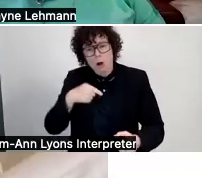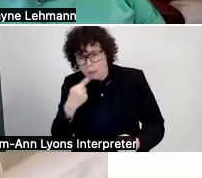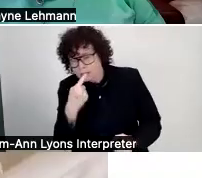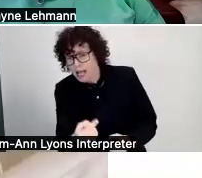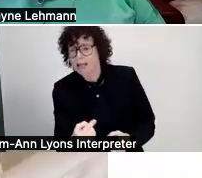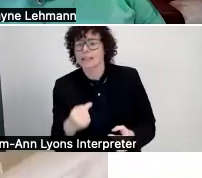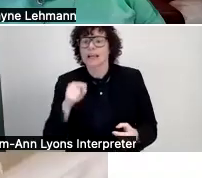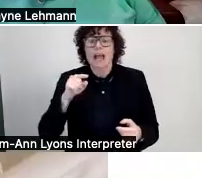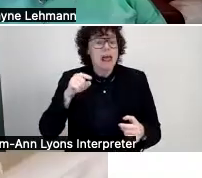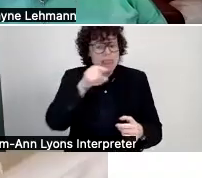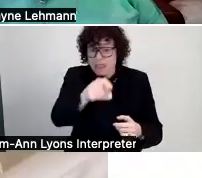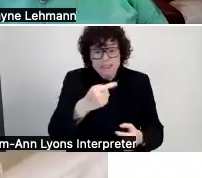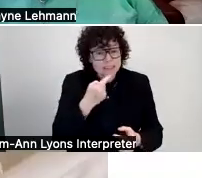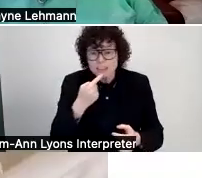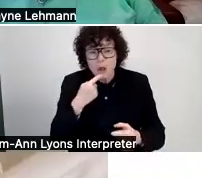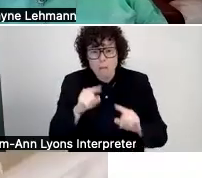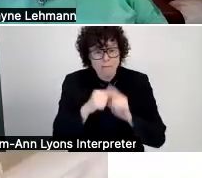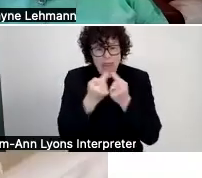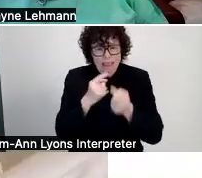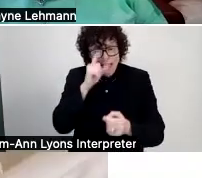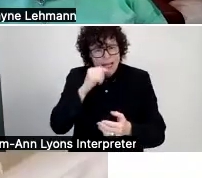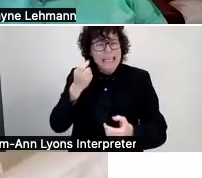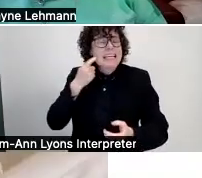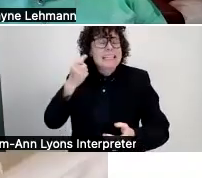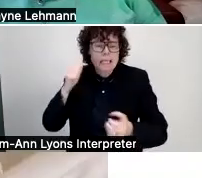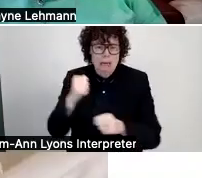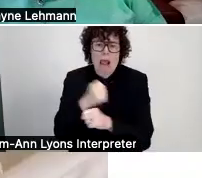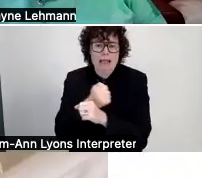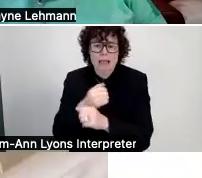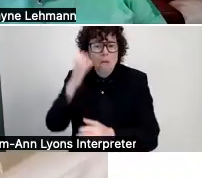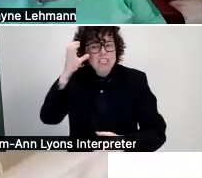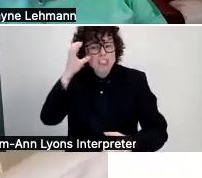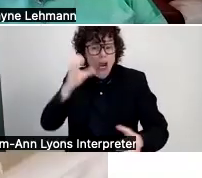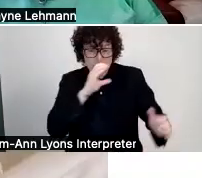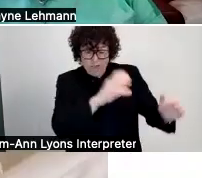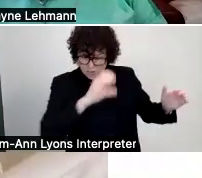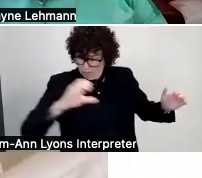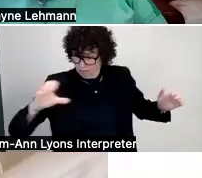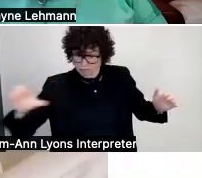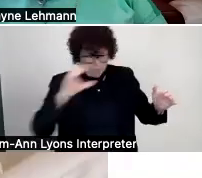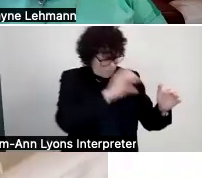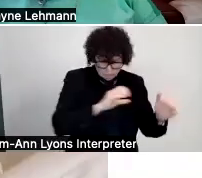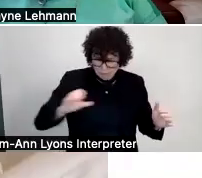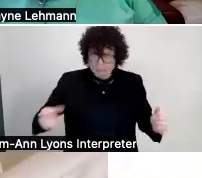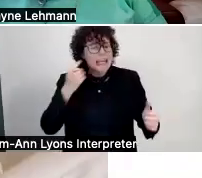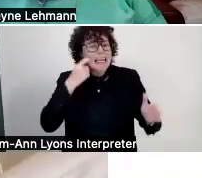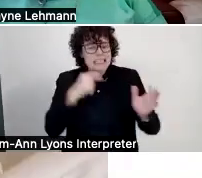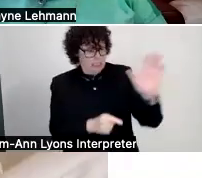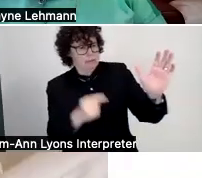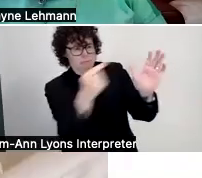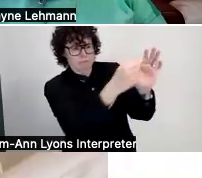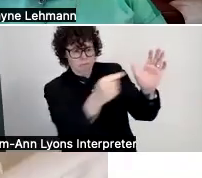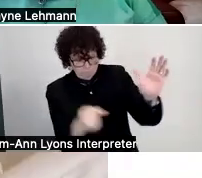very easy to do, and they can have pictures put into them that would make it very